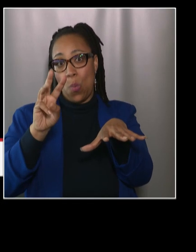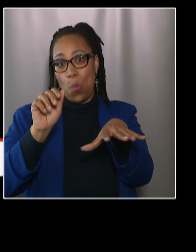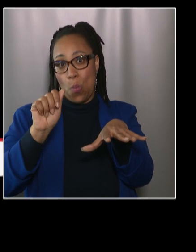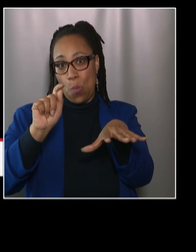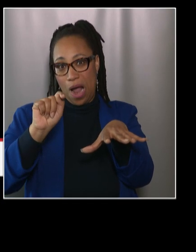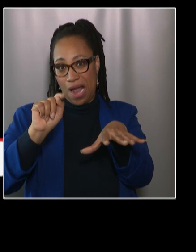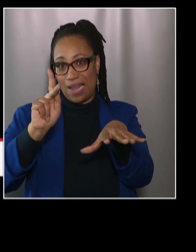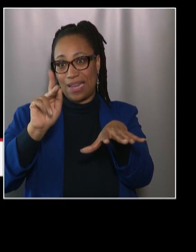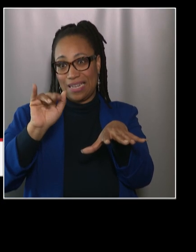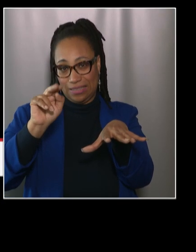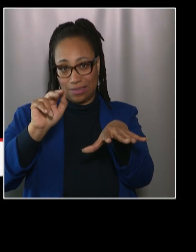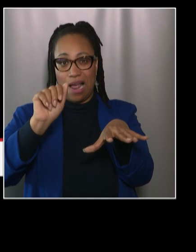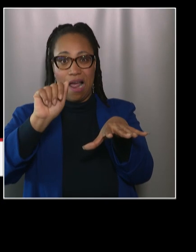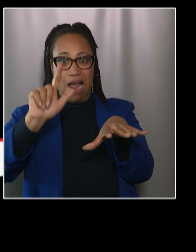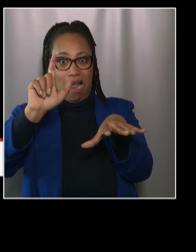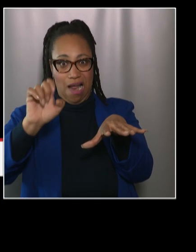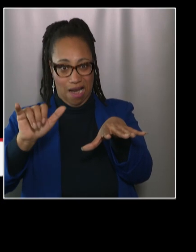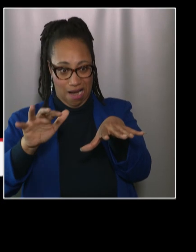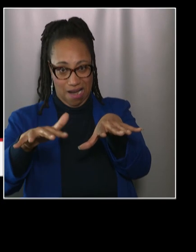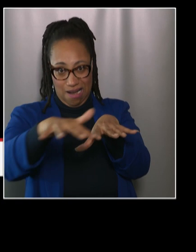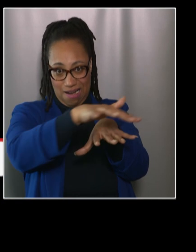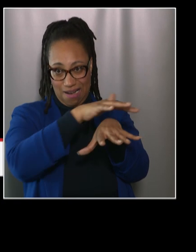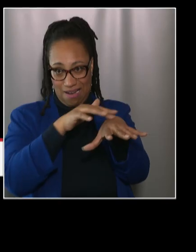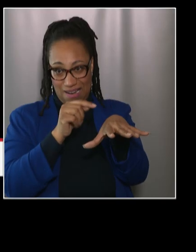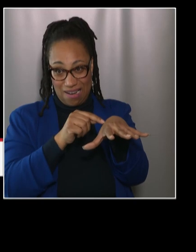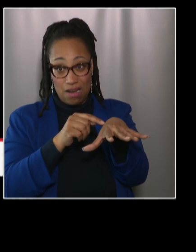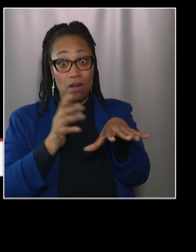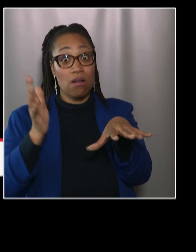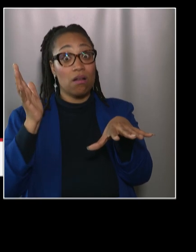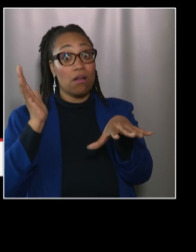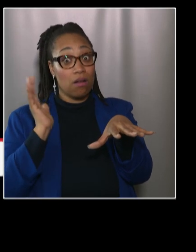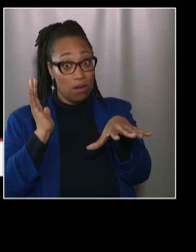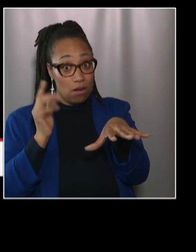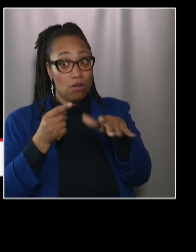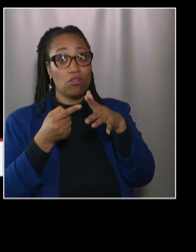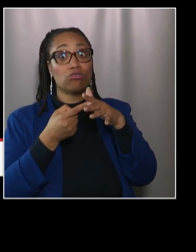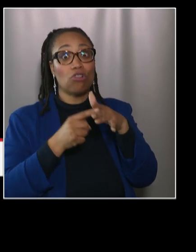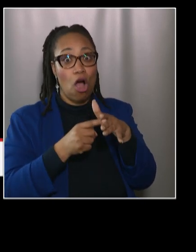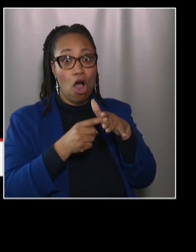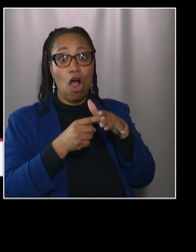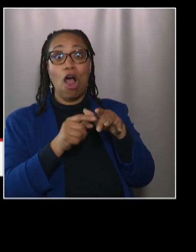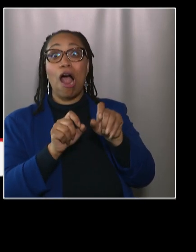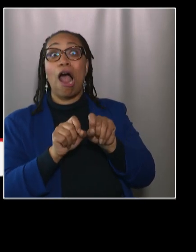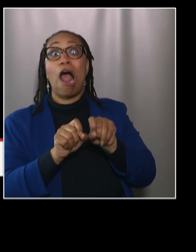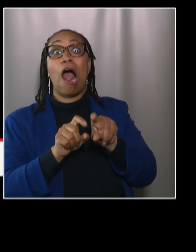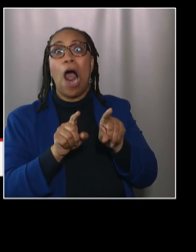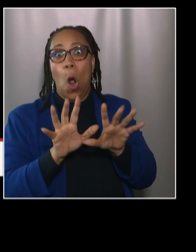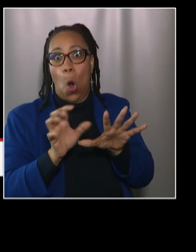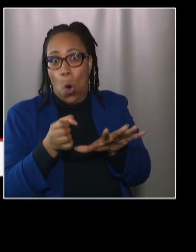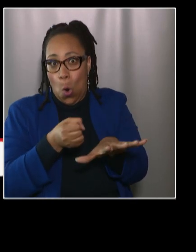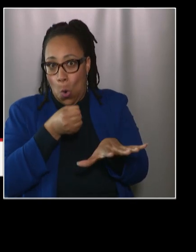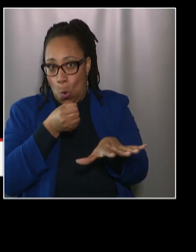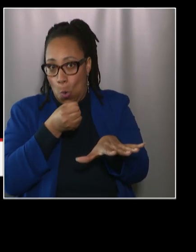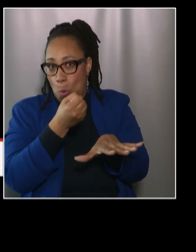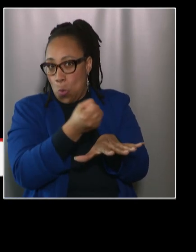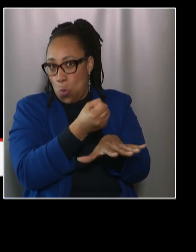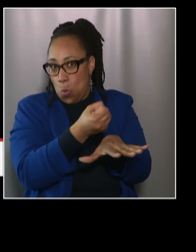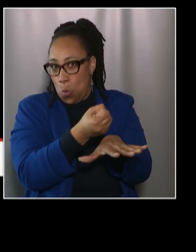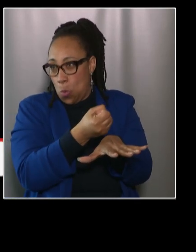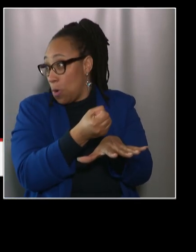back to the court for real this time with, with a renewed opportunity to reimagine this historic